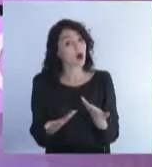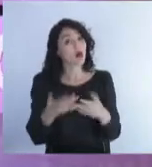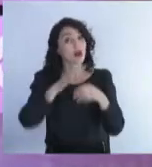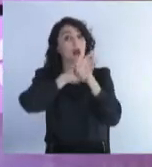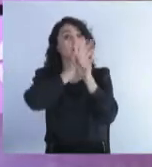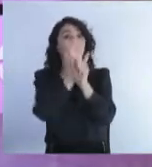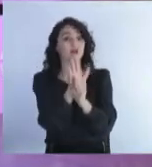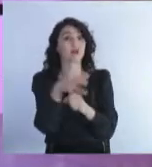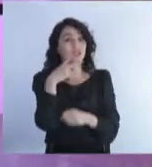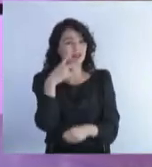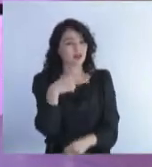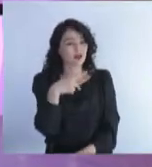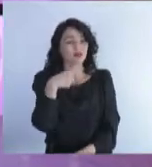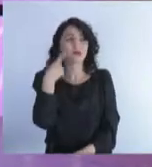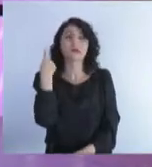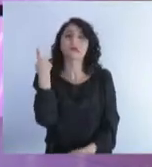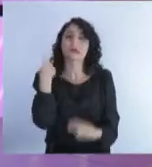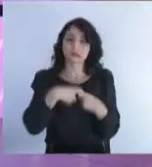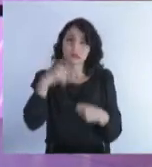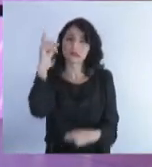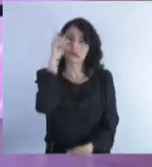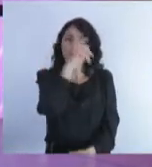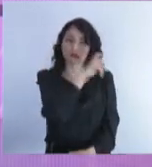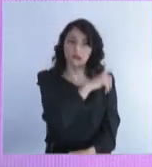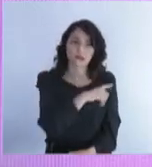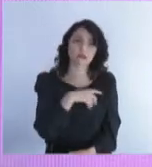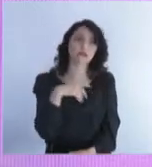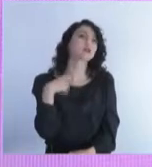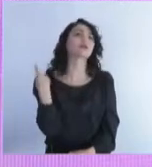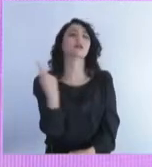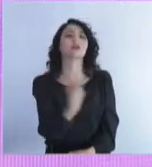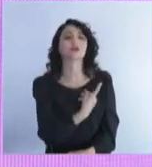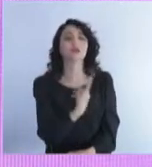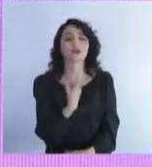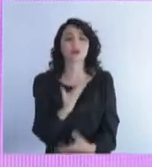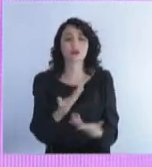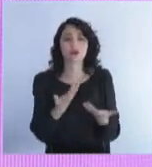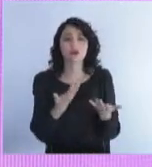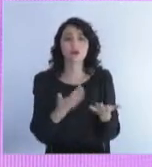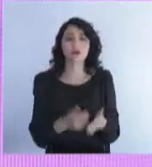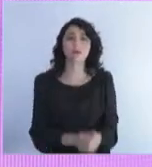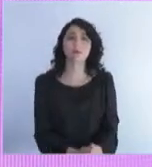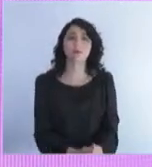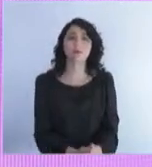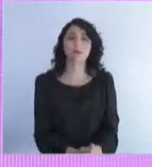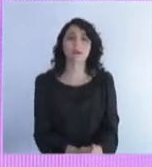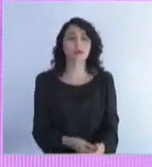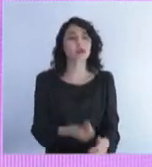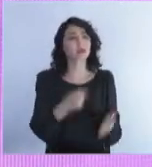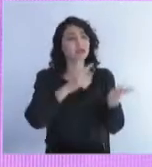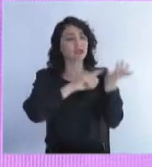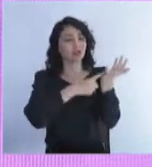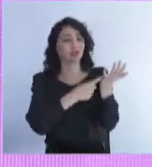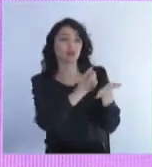because technology has been, during this pandemic, a coin of two sides. In one